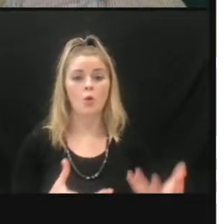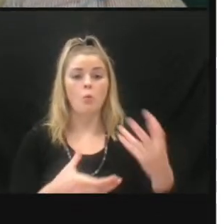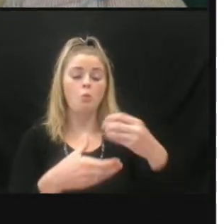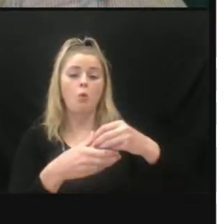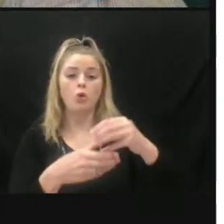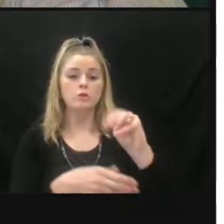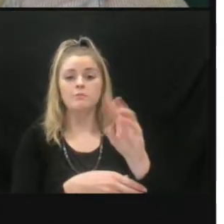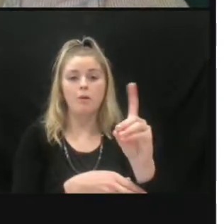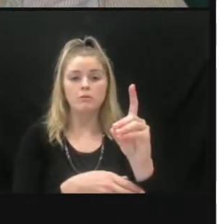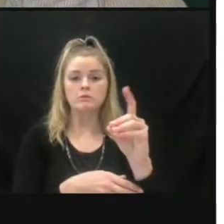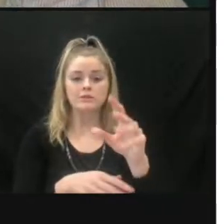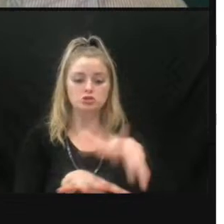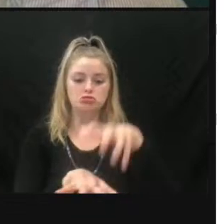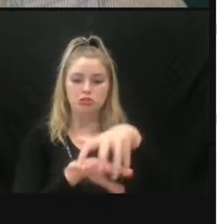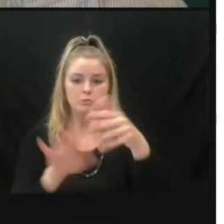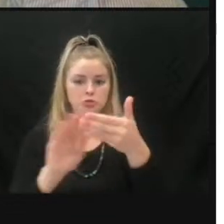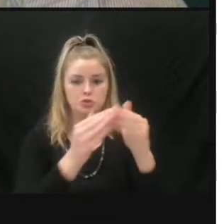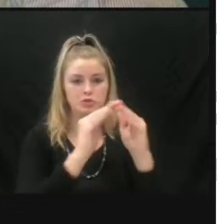communities.